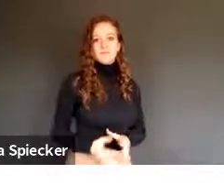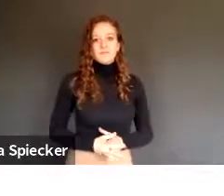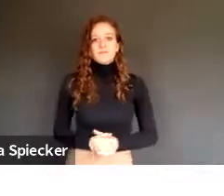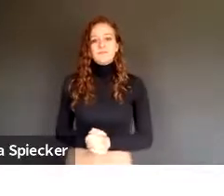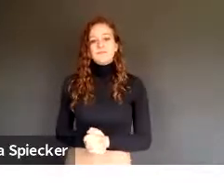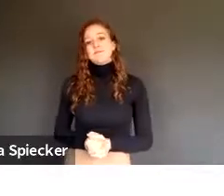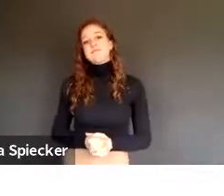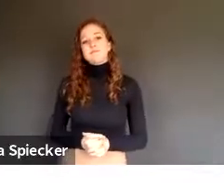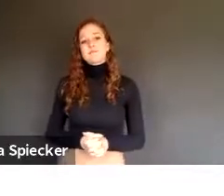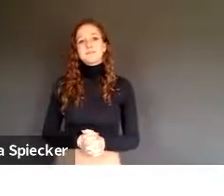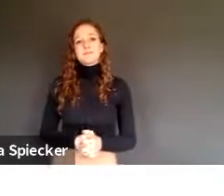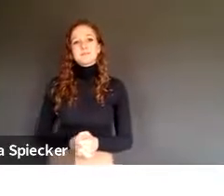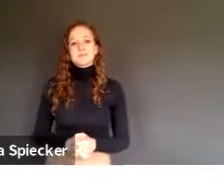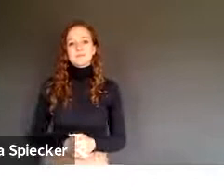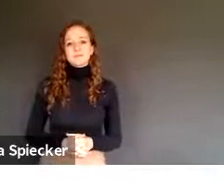index.